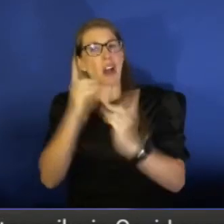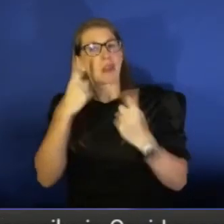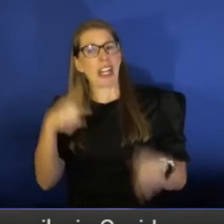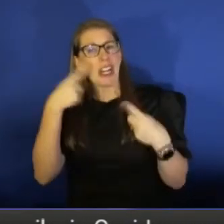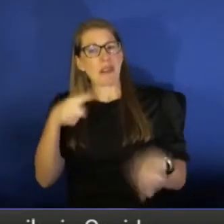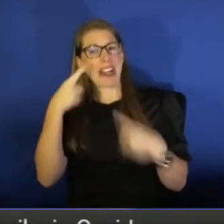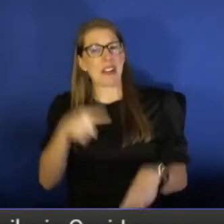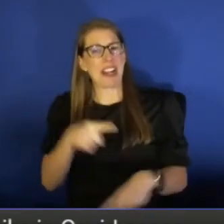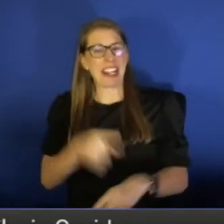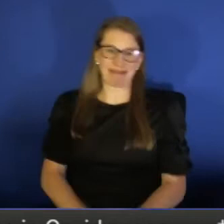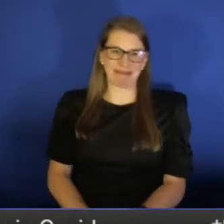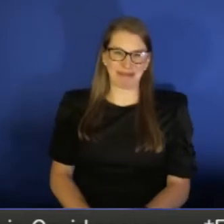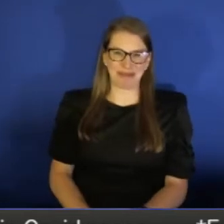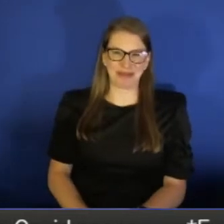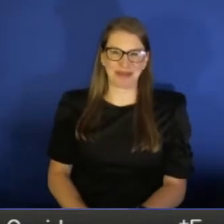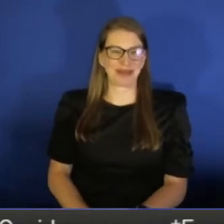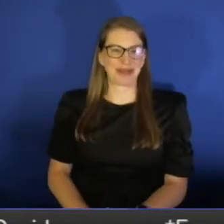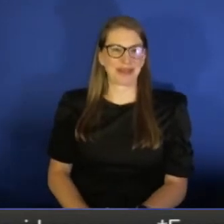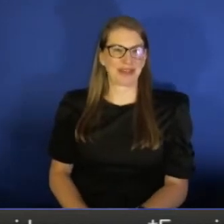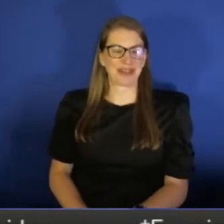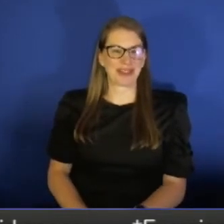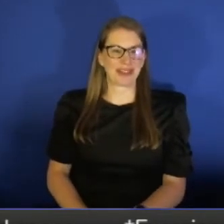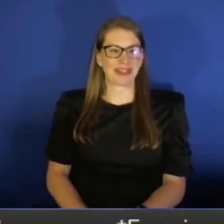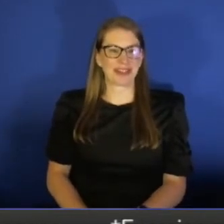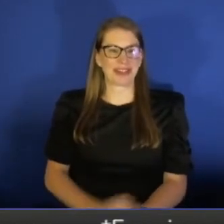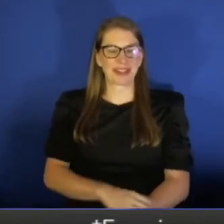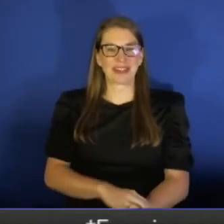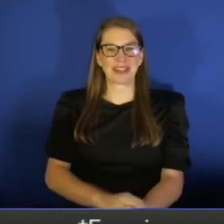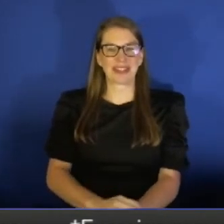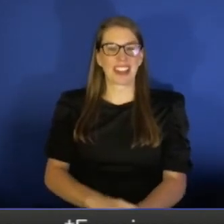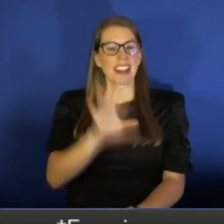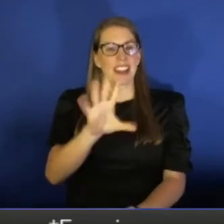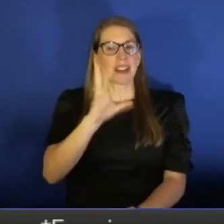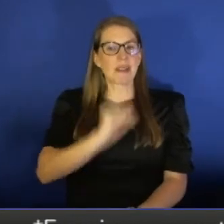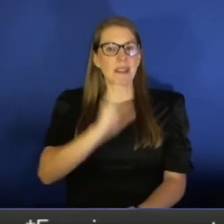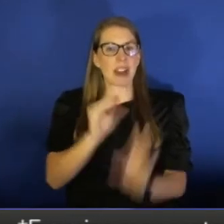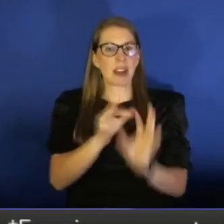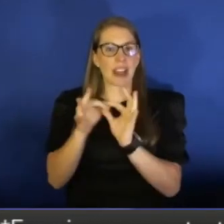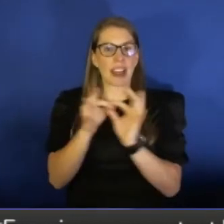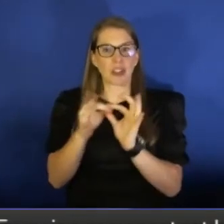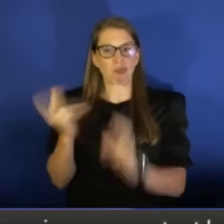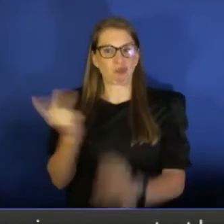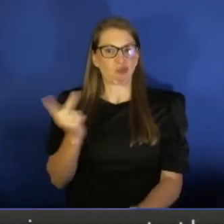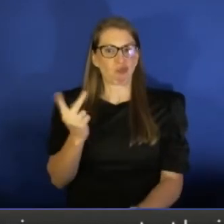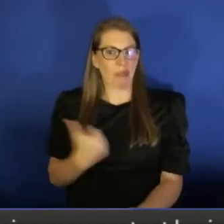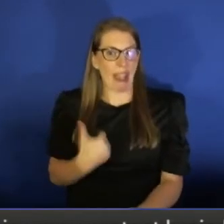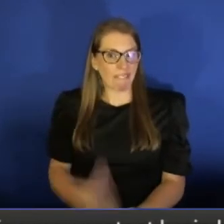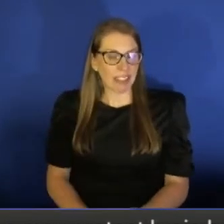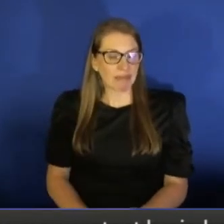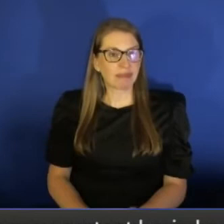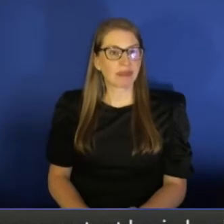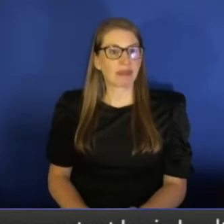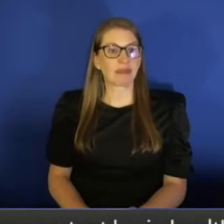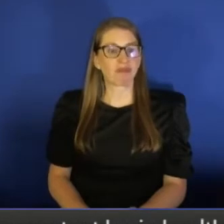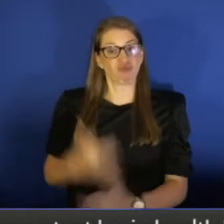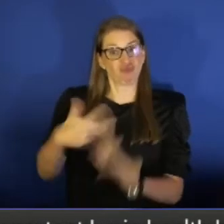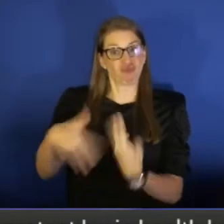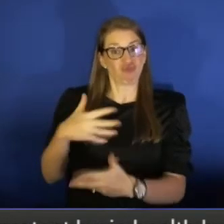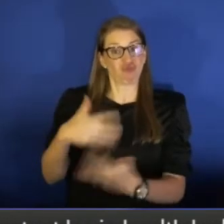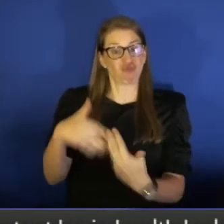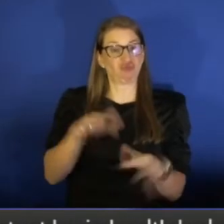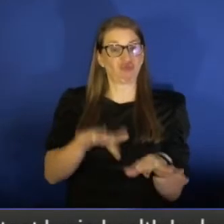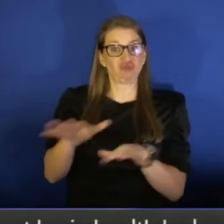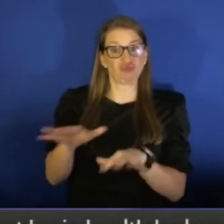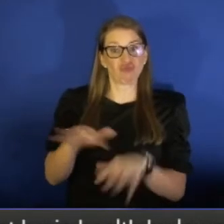So how is this experience, before we get to that, just what kind of relationship do you guys have? I bet, do you guys hang? You guys just look like you have so much fun together.